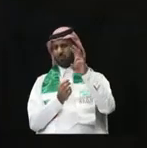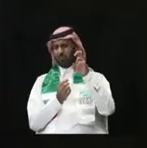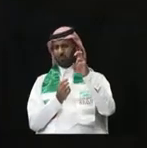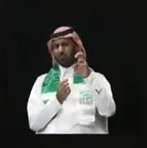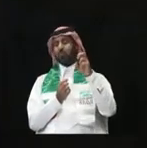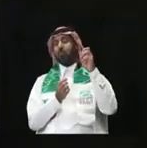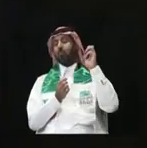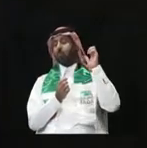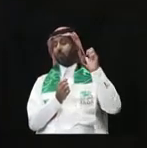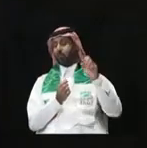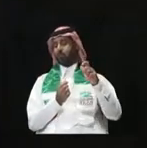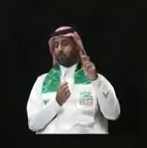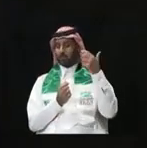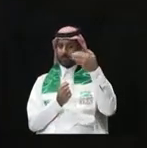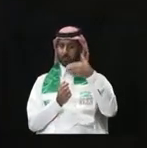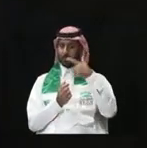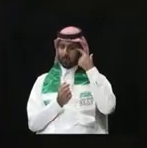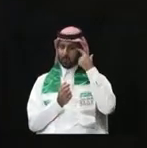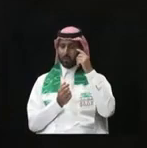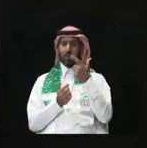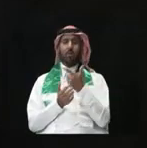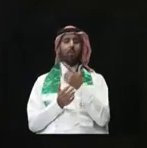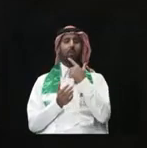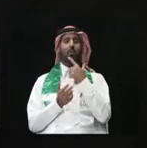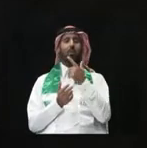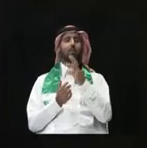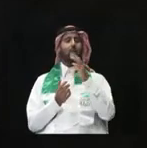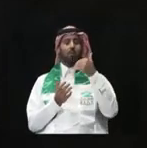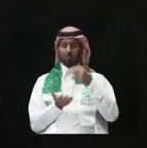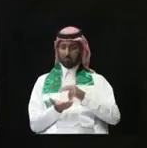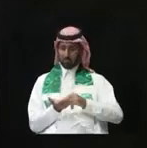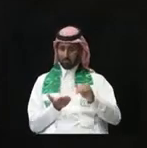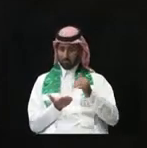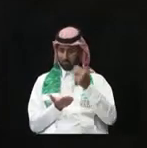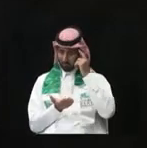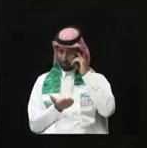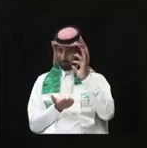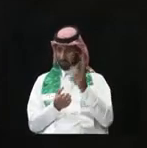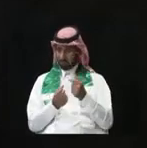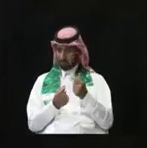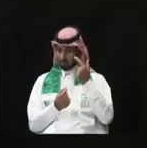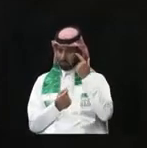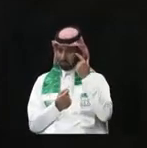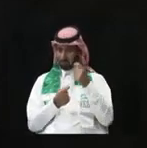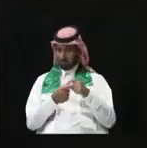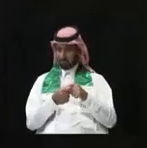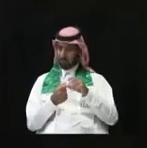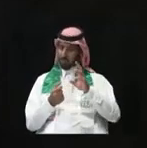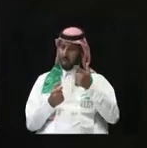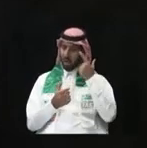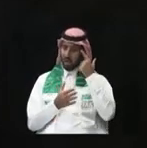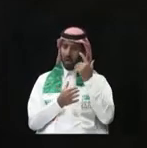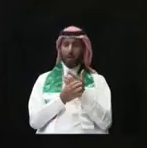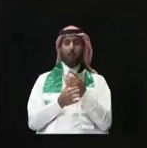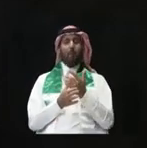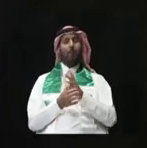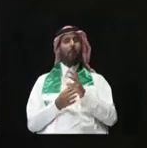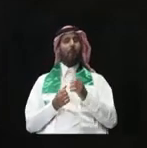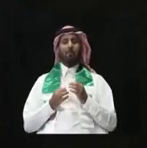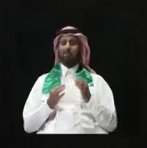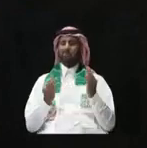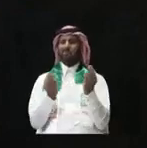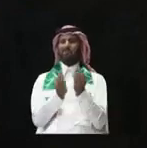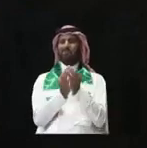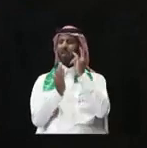do people communicate? Do we use letters? What do we use? And how do you communicate with your